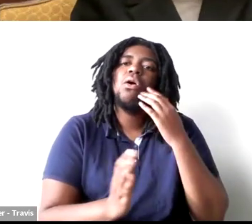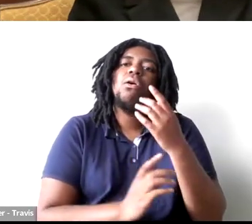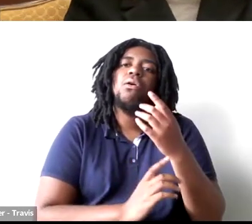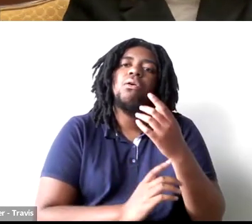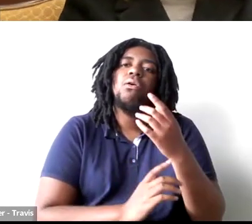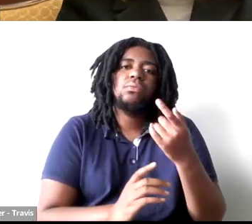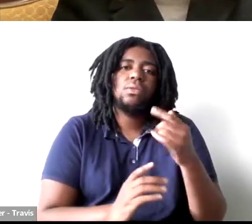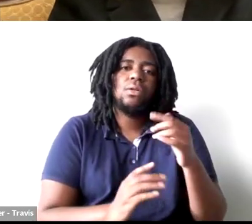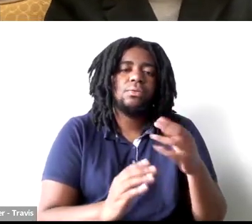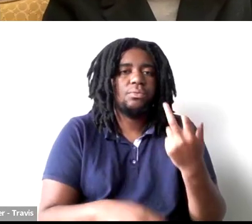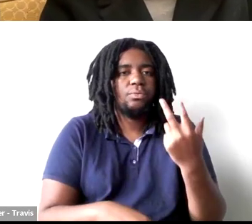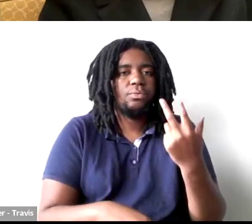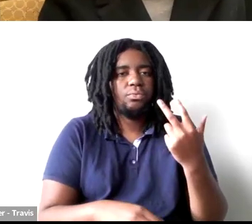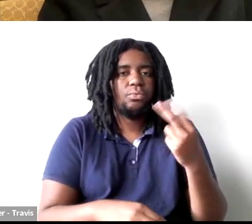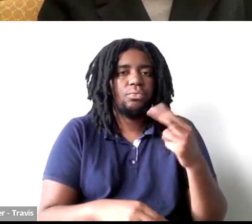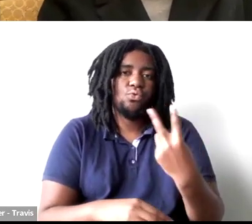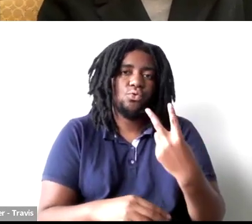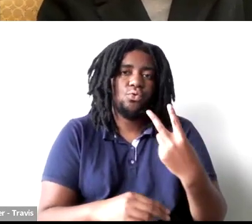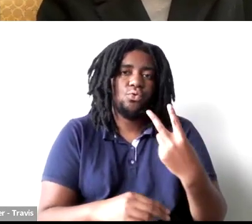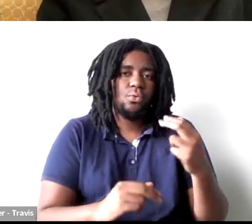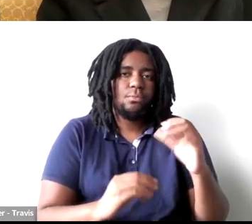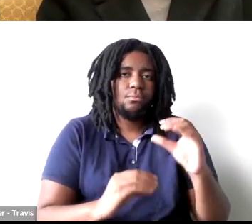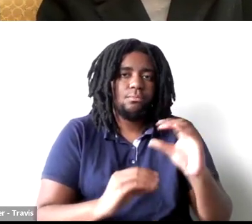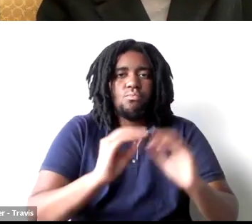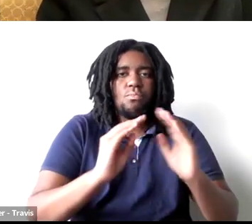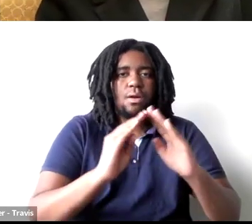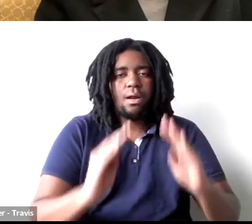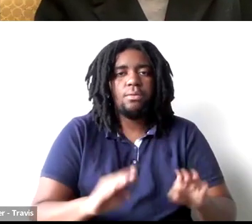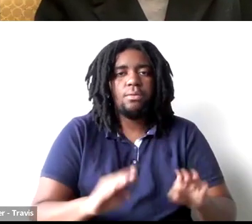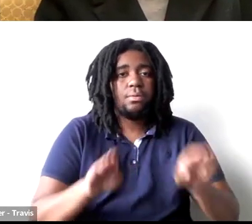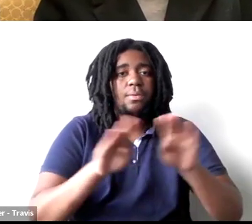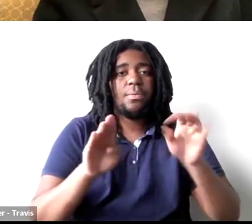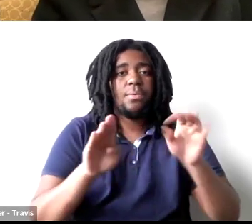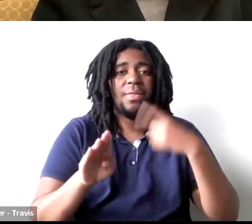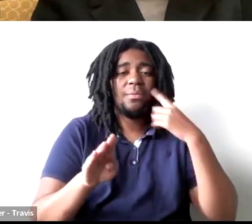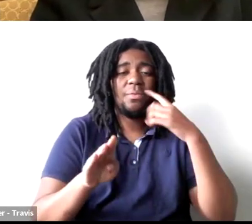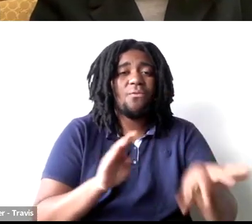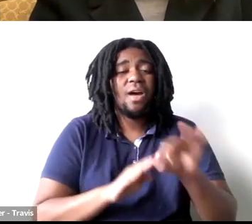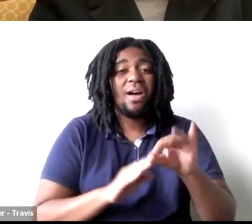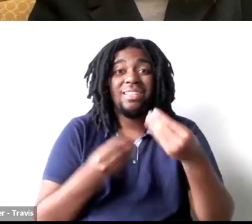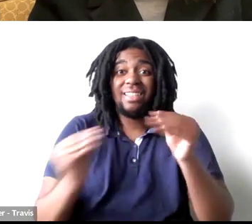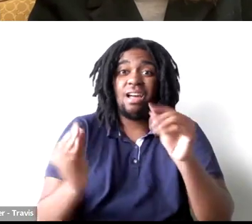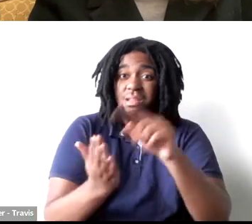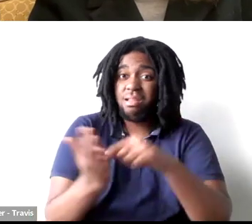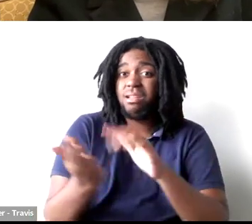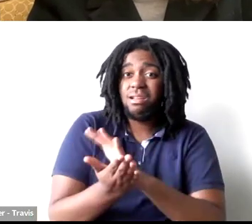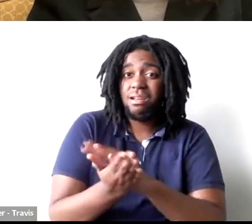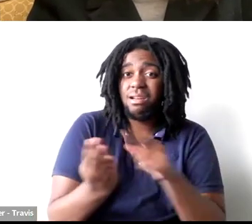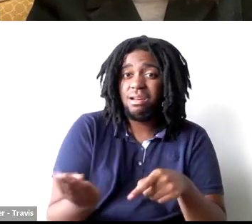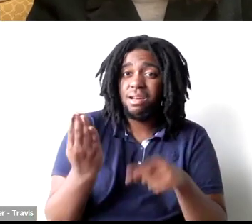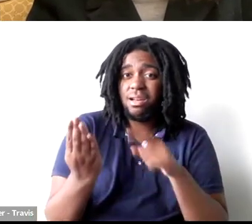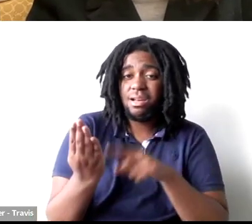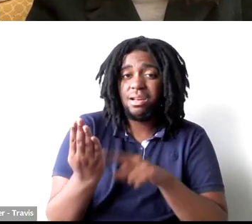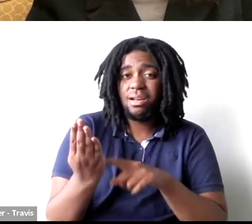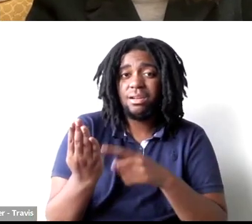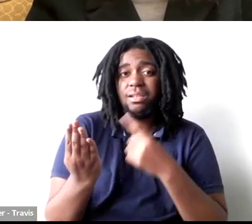2-story brick house, but I think we found the deed of sale for that. And at least at that time, it seems to have been